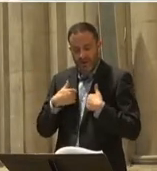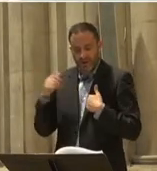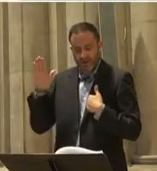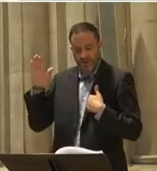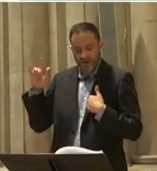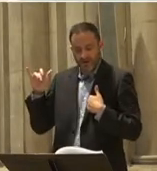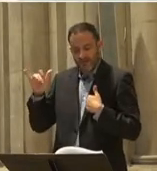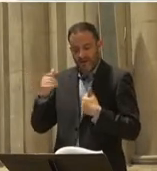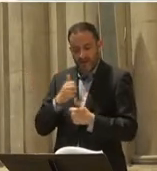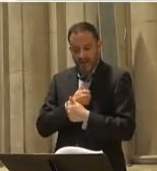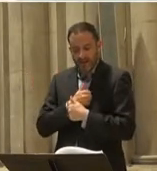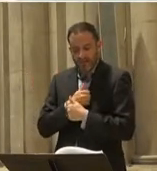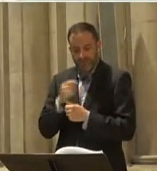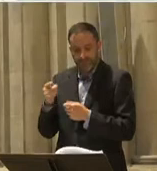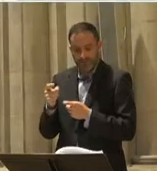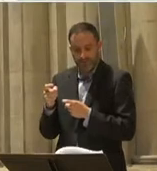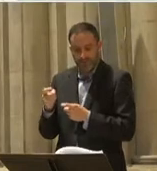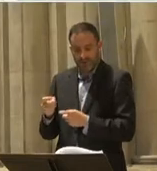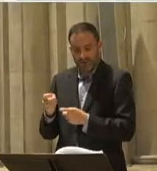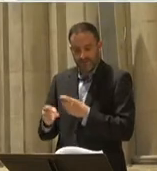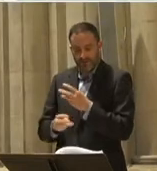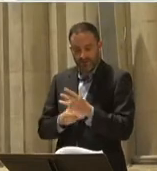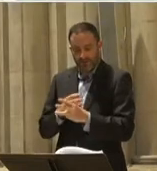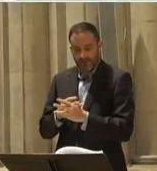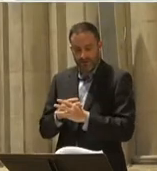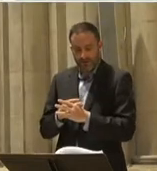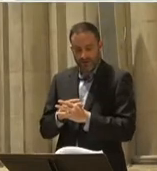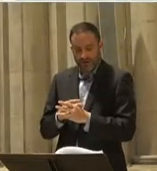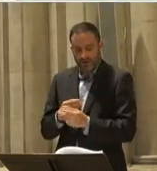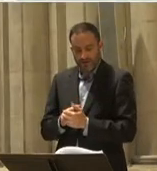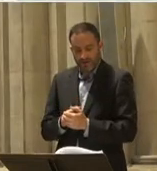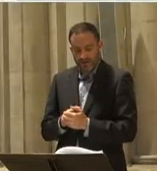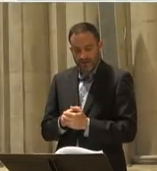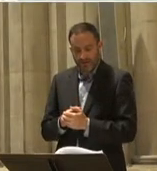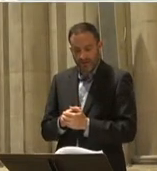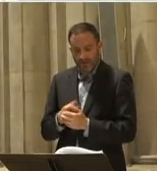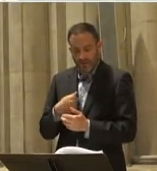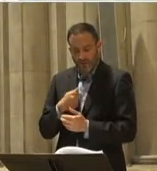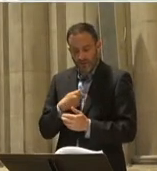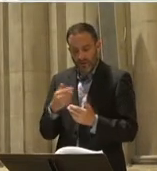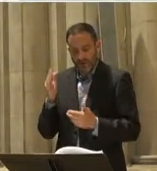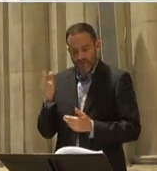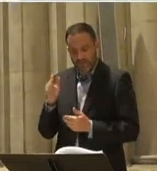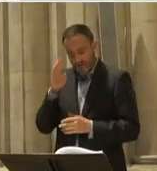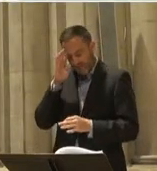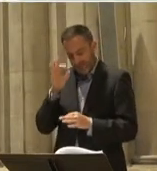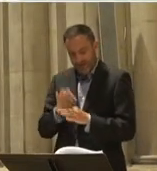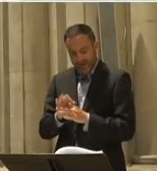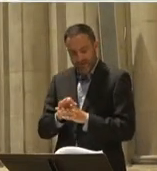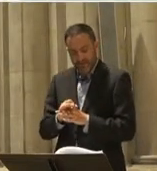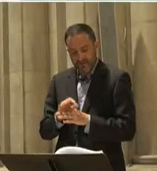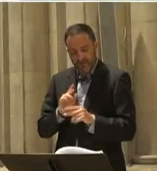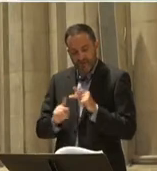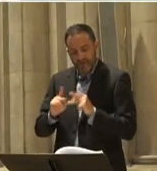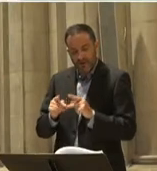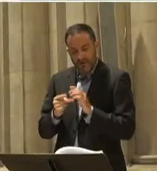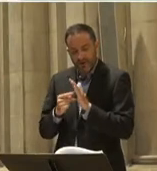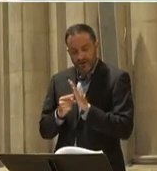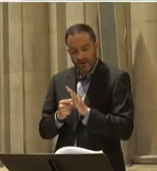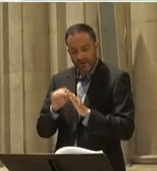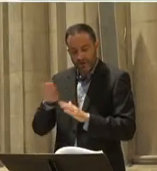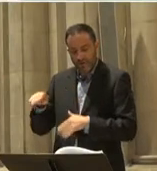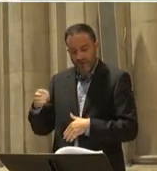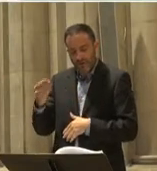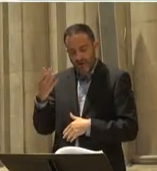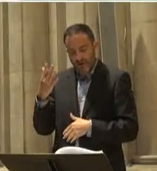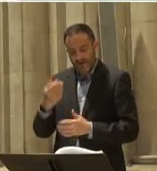to dwell in your infinite love. You gave the world into our care that we might be your faithful stewards and show forth your